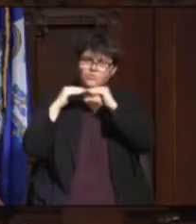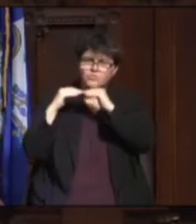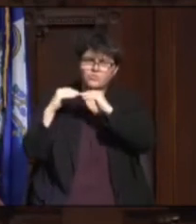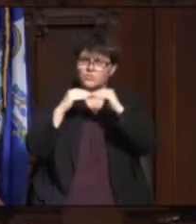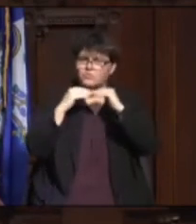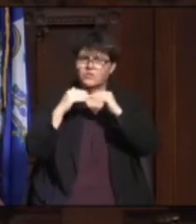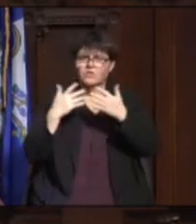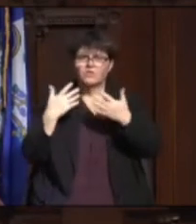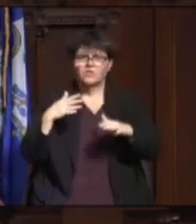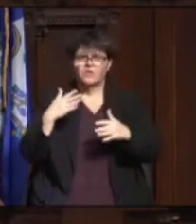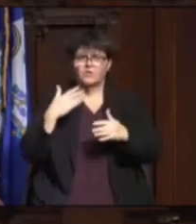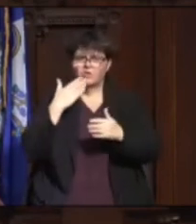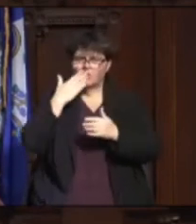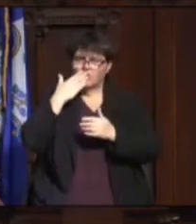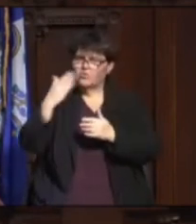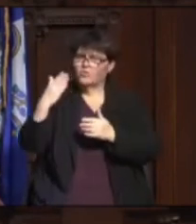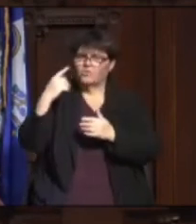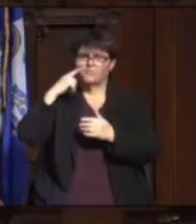work.